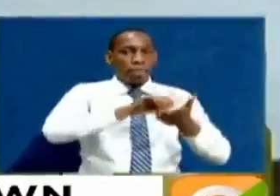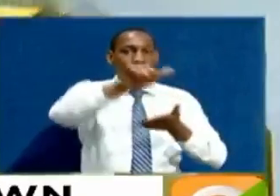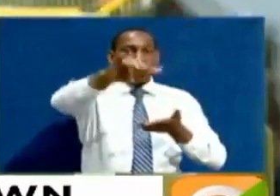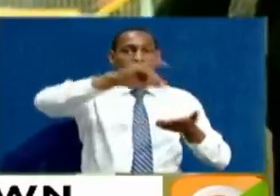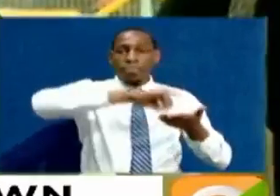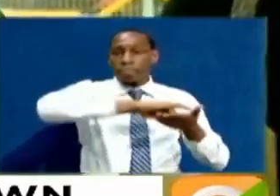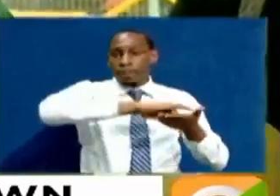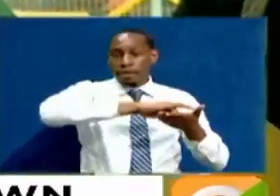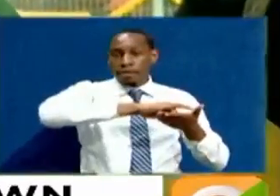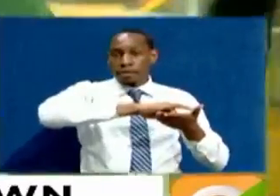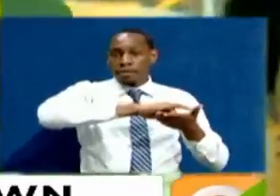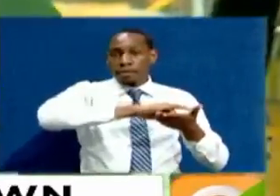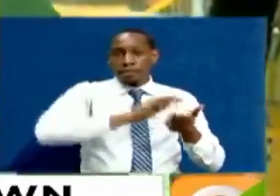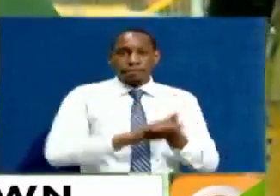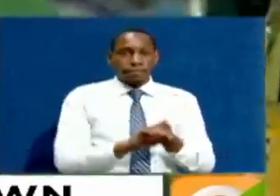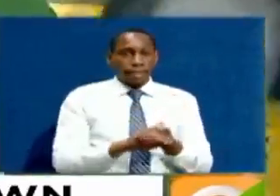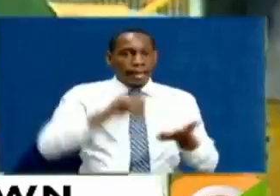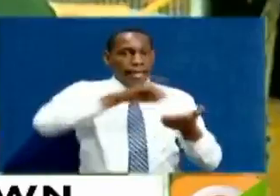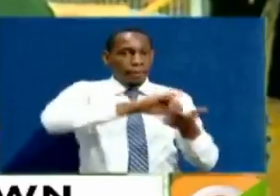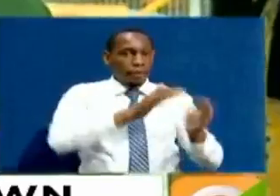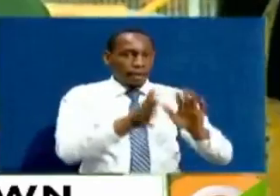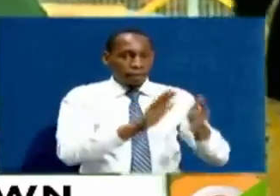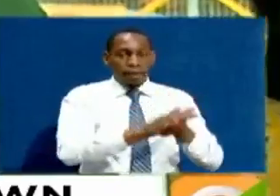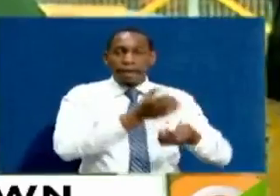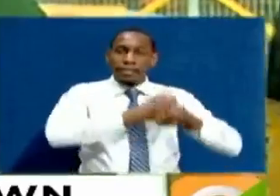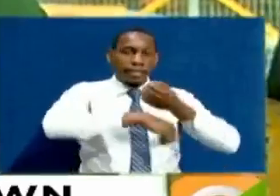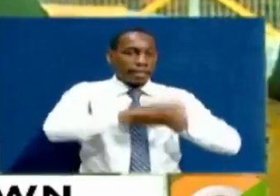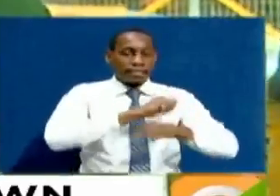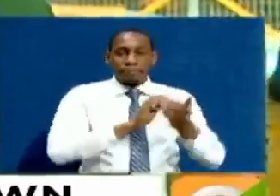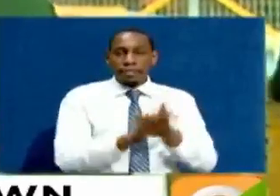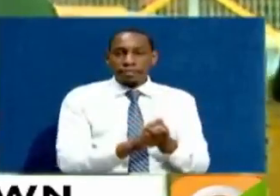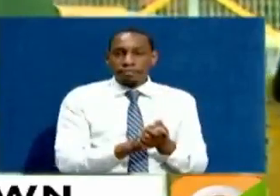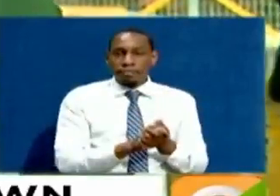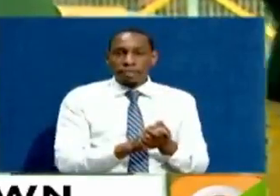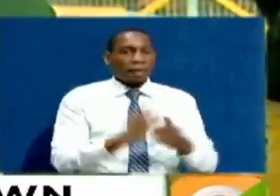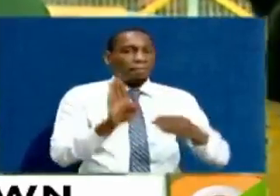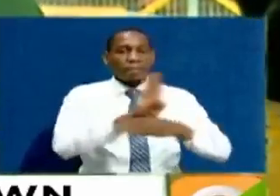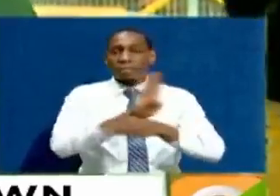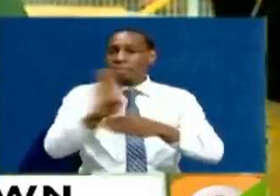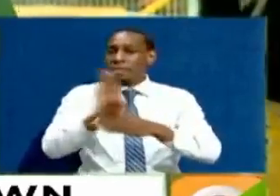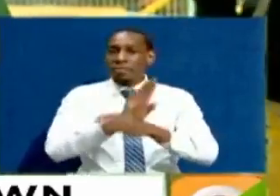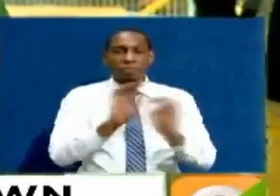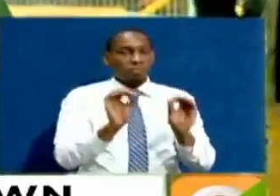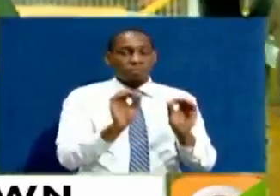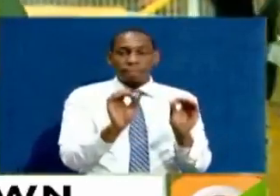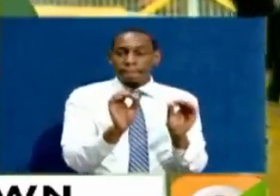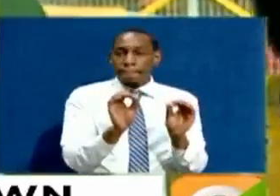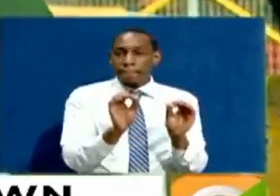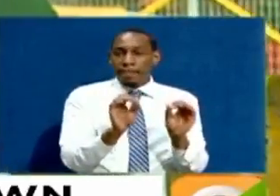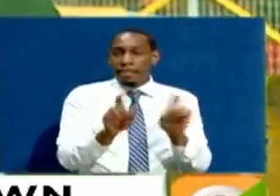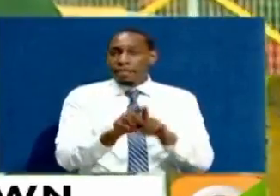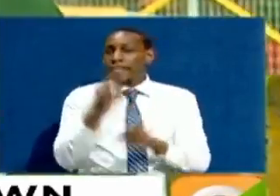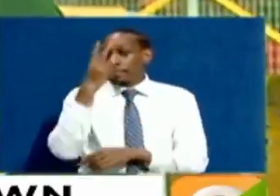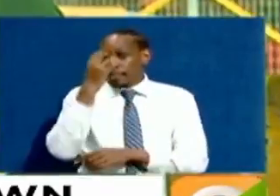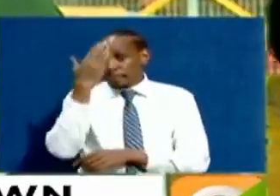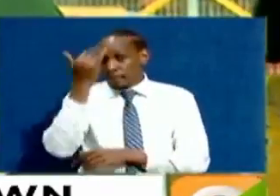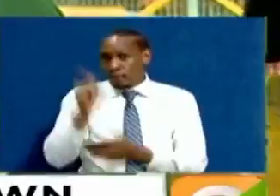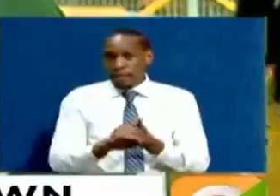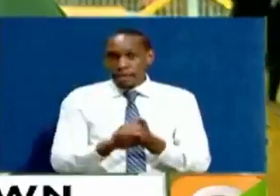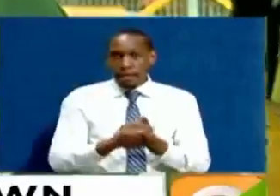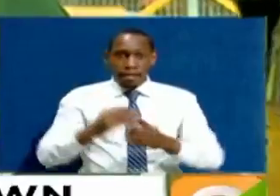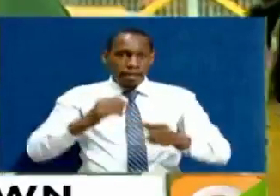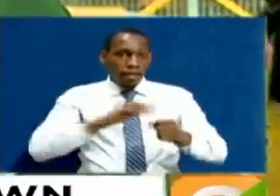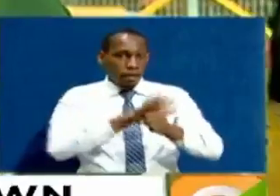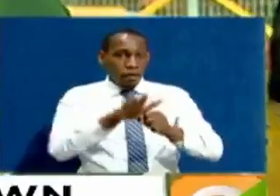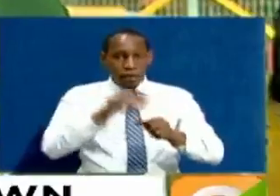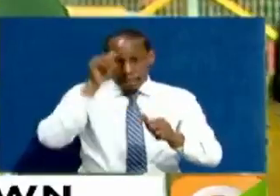traveling in. The airport has been, the activities here have not been as busy as they ought to, and I suspect it's because of the